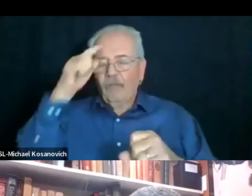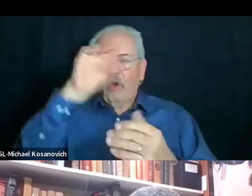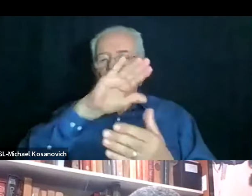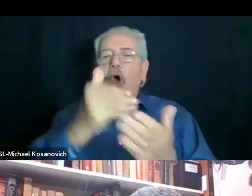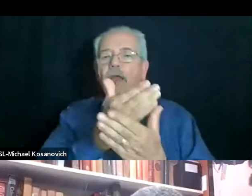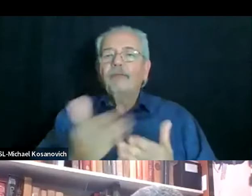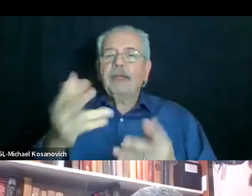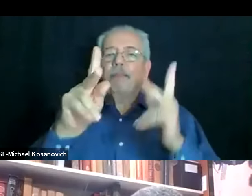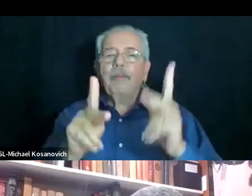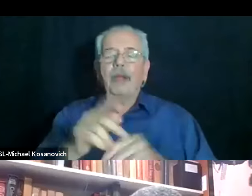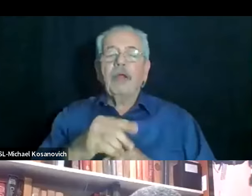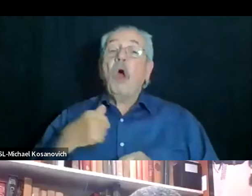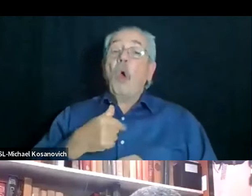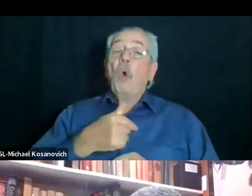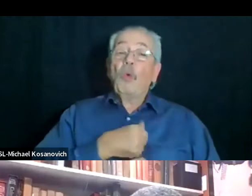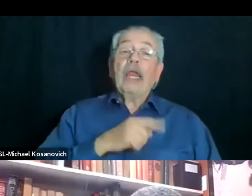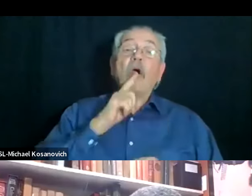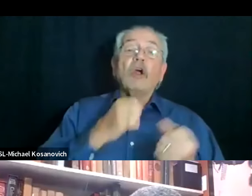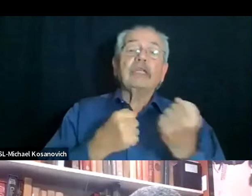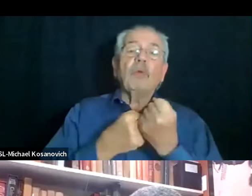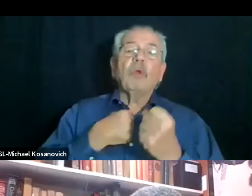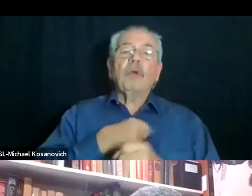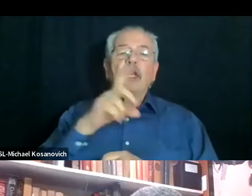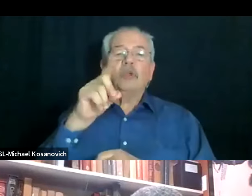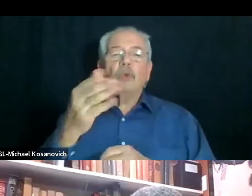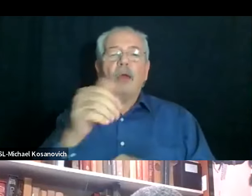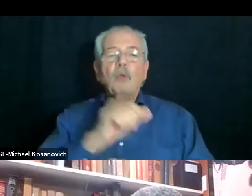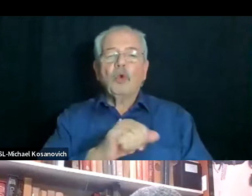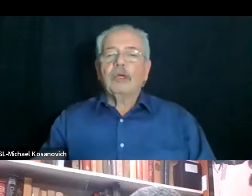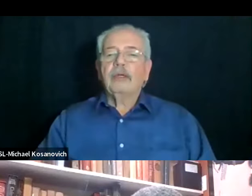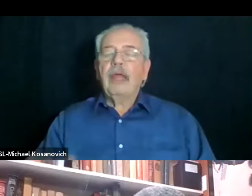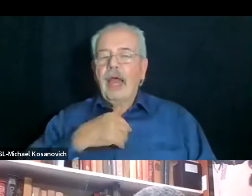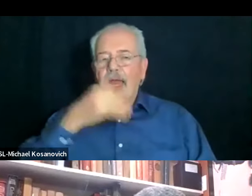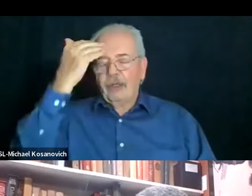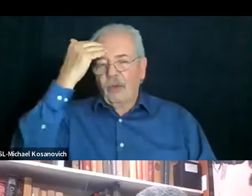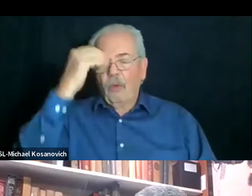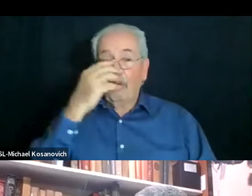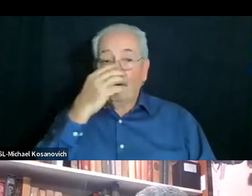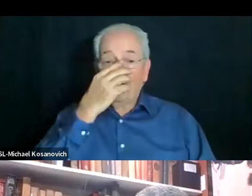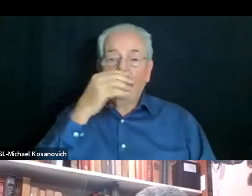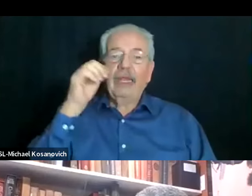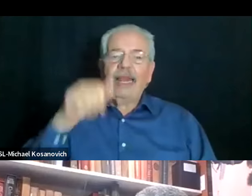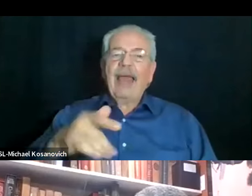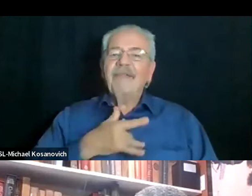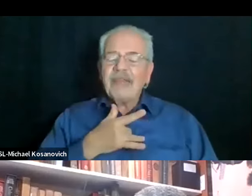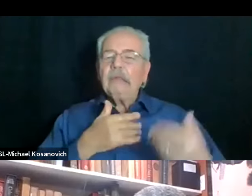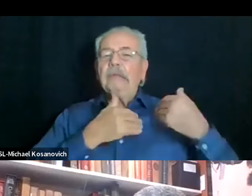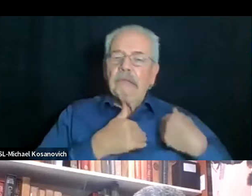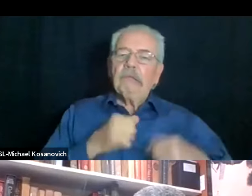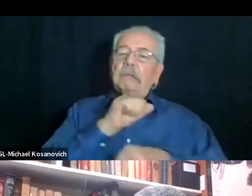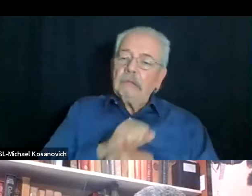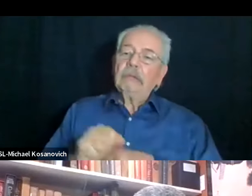these people too. So we're supported as we do this work. I know this process can feel very laborious for many of